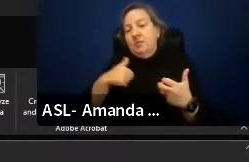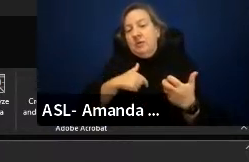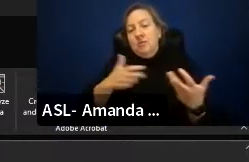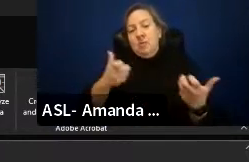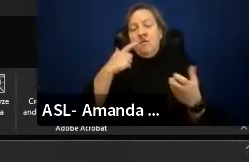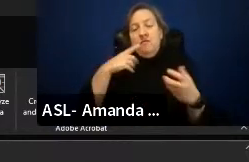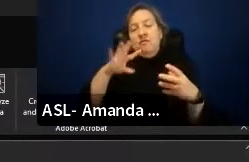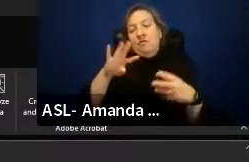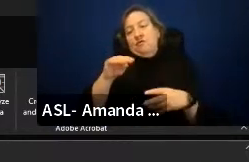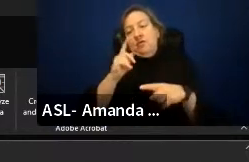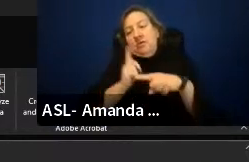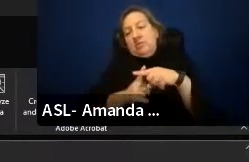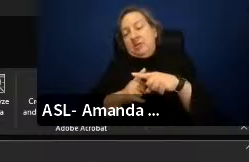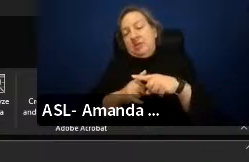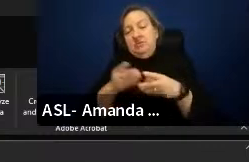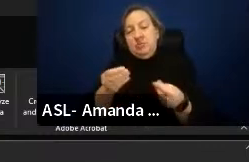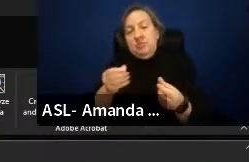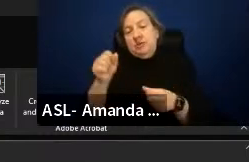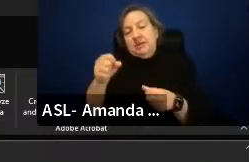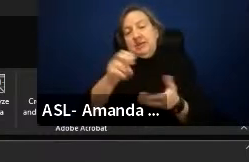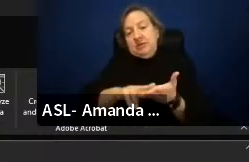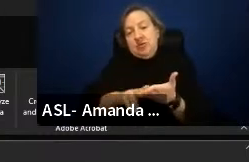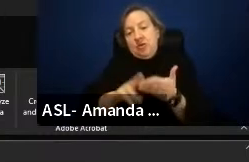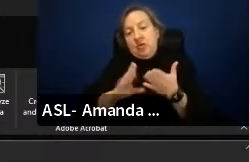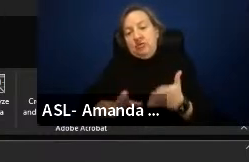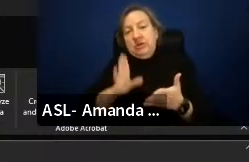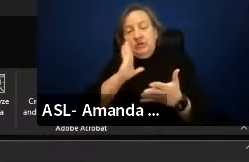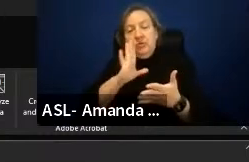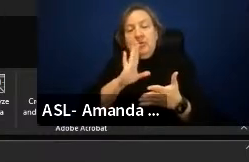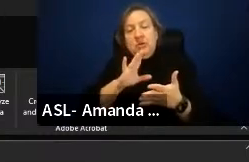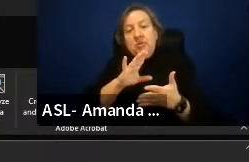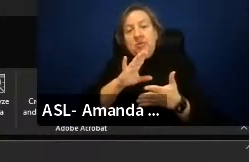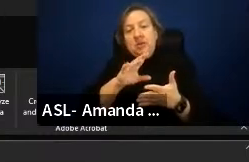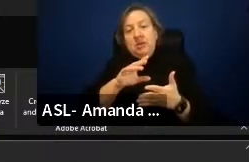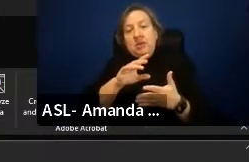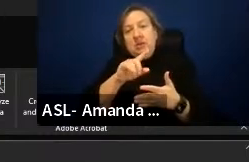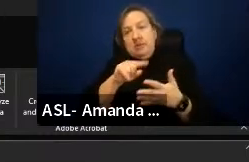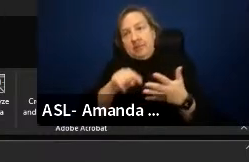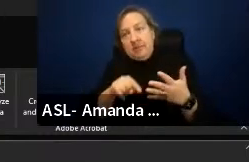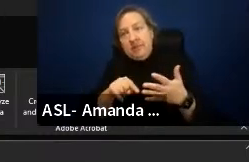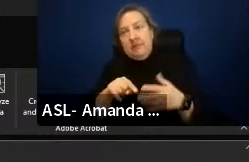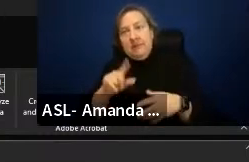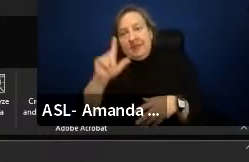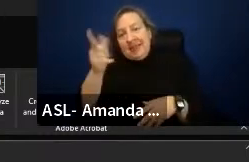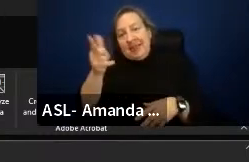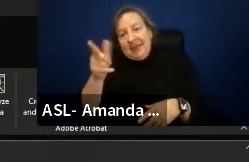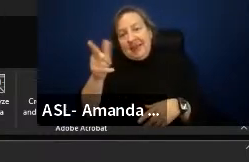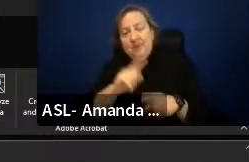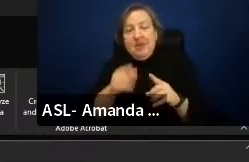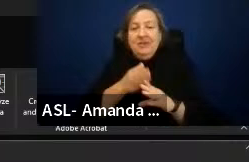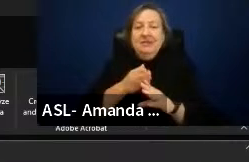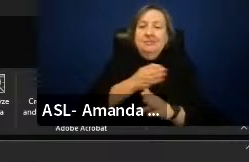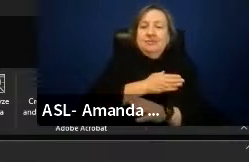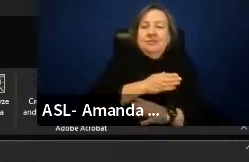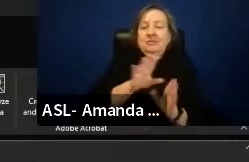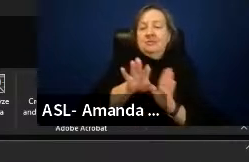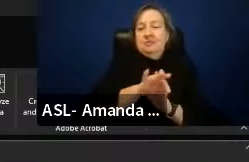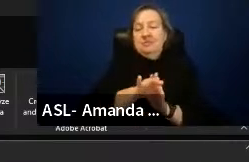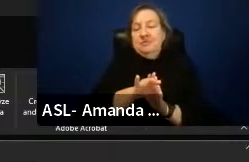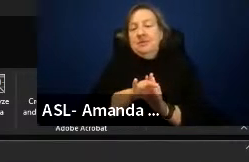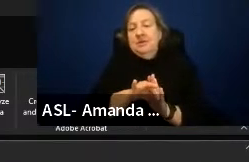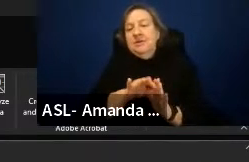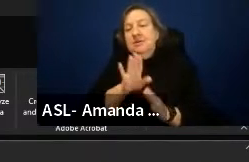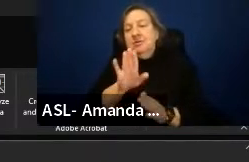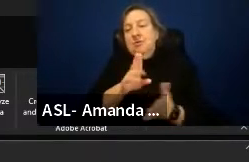properties. Yes, the contractor will be way down here. This is selection of